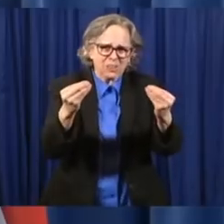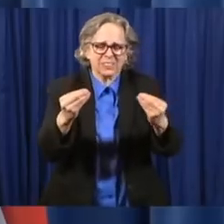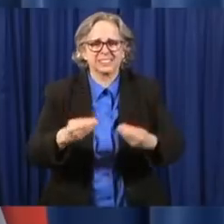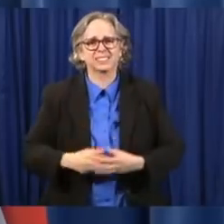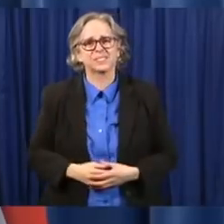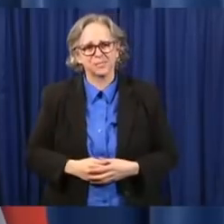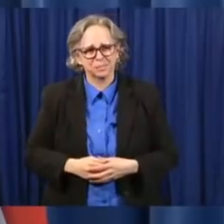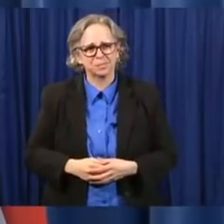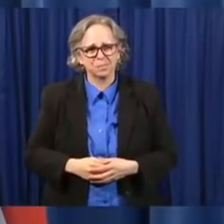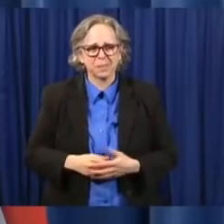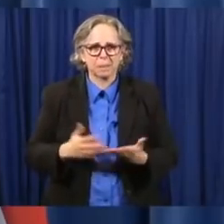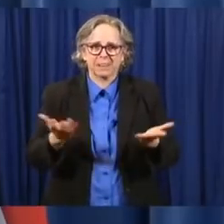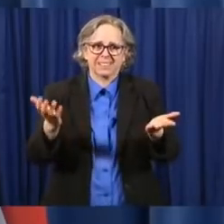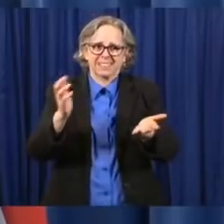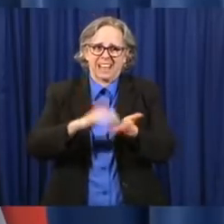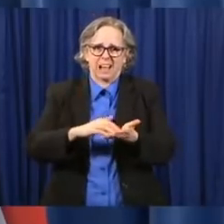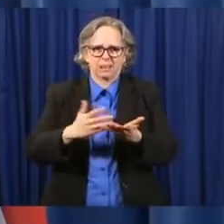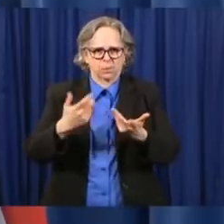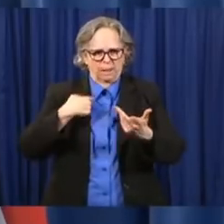a balance. How do you